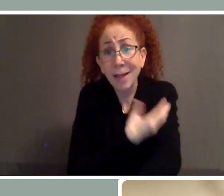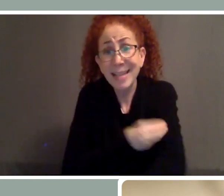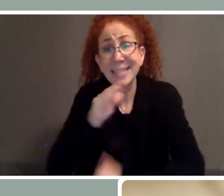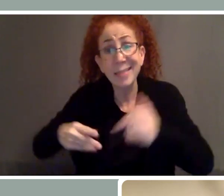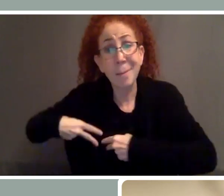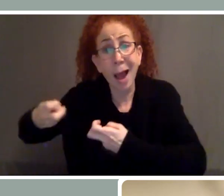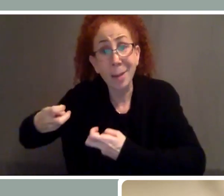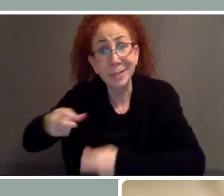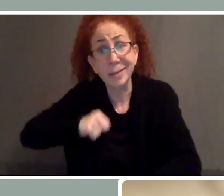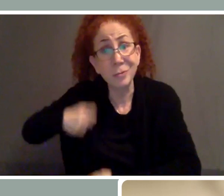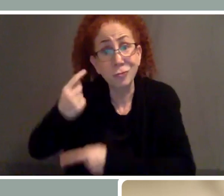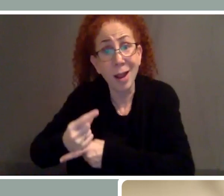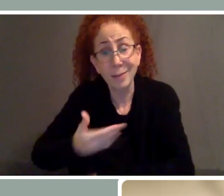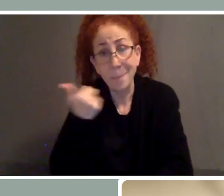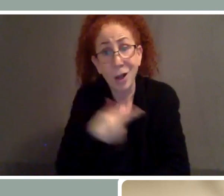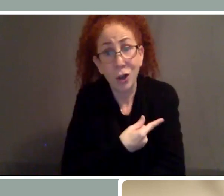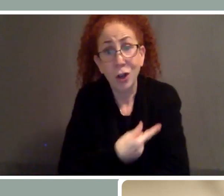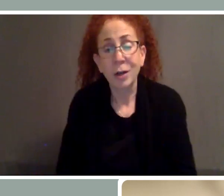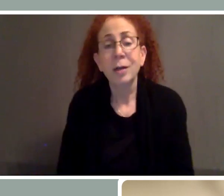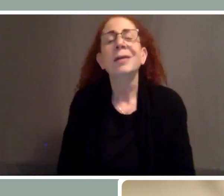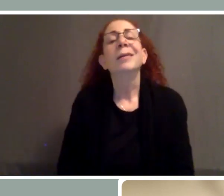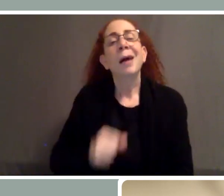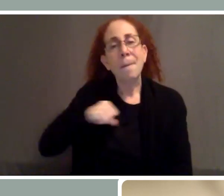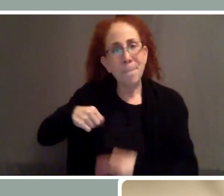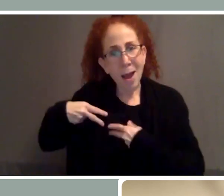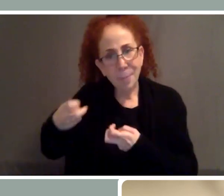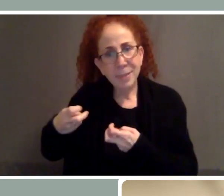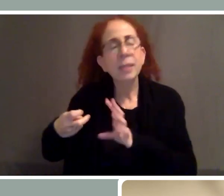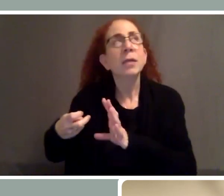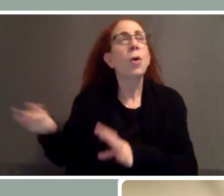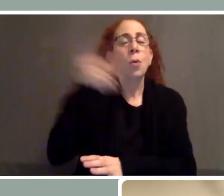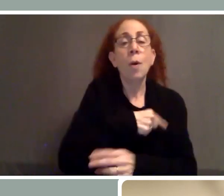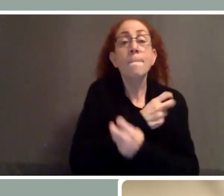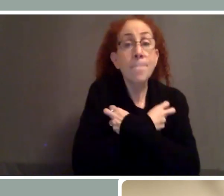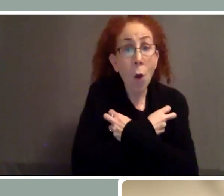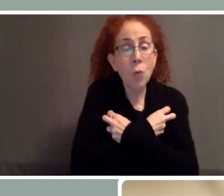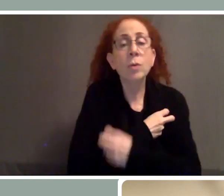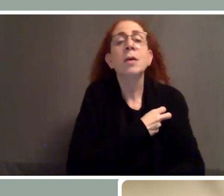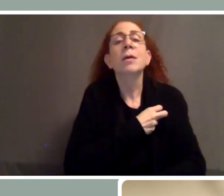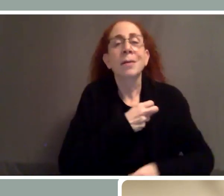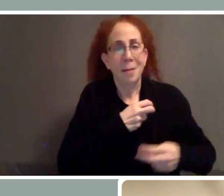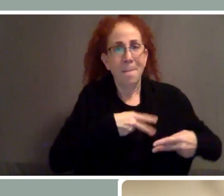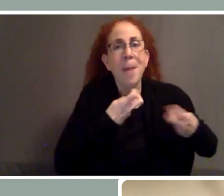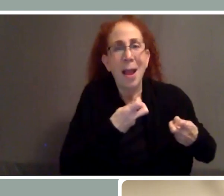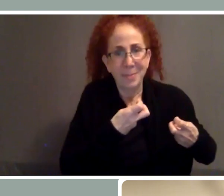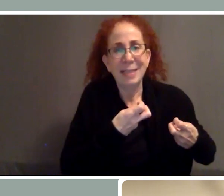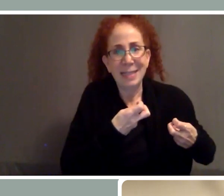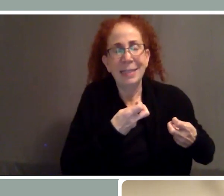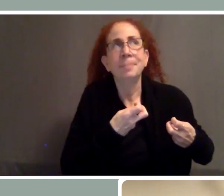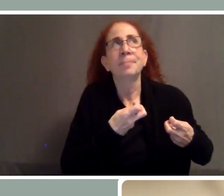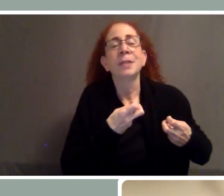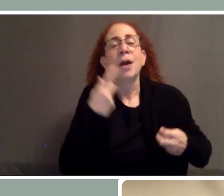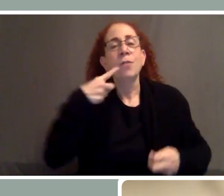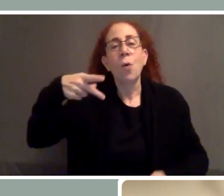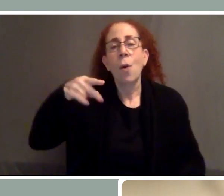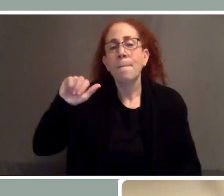biopsy. The issue with biopsying the bone is that for the pathologist to be